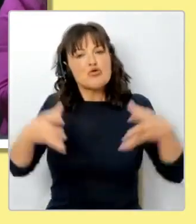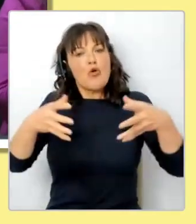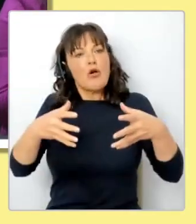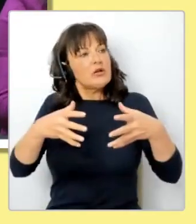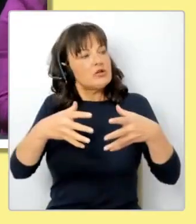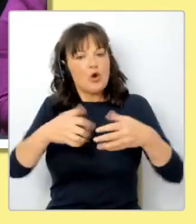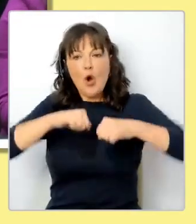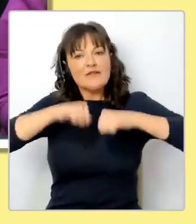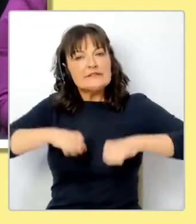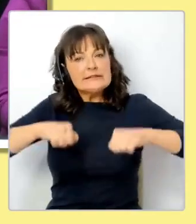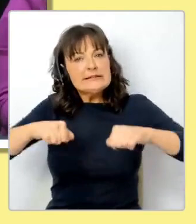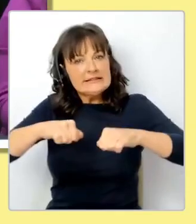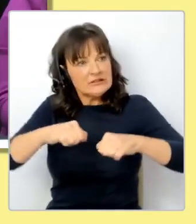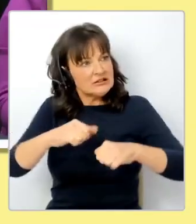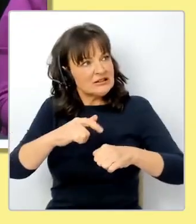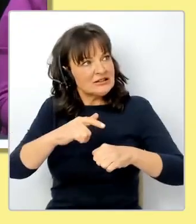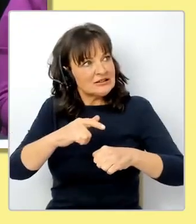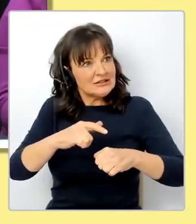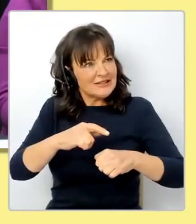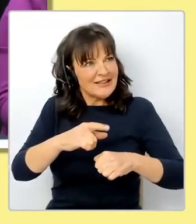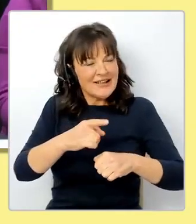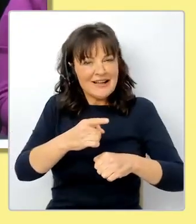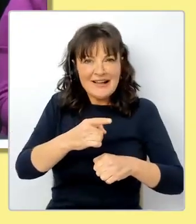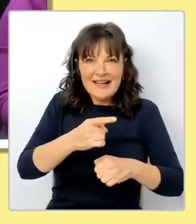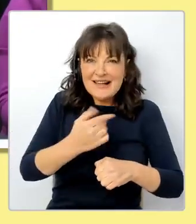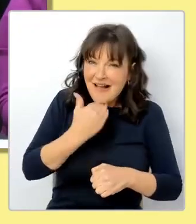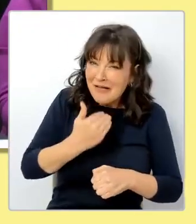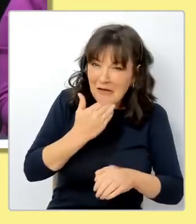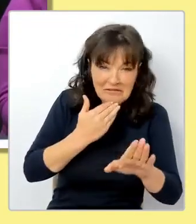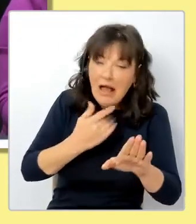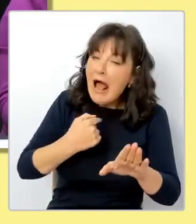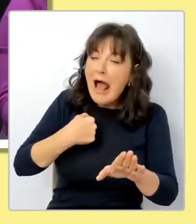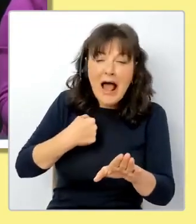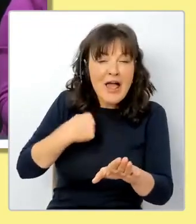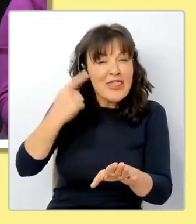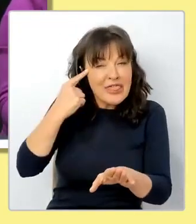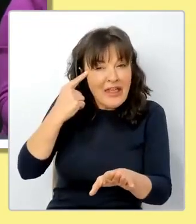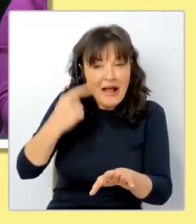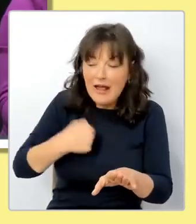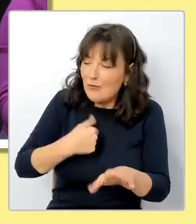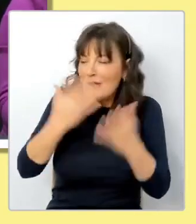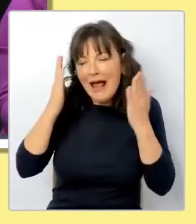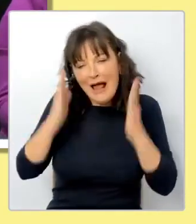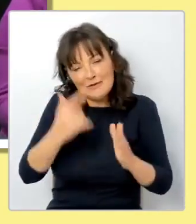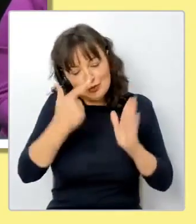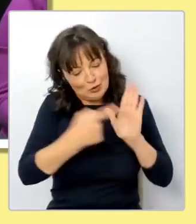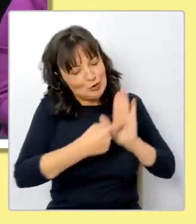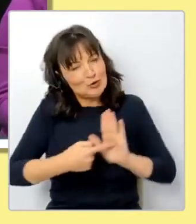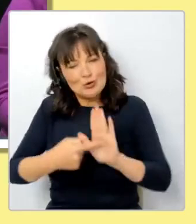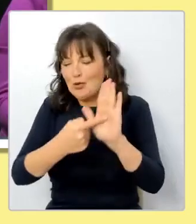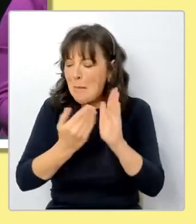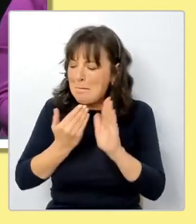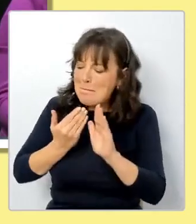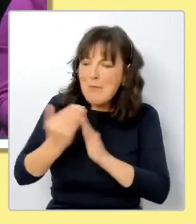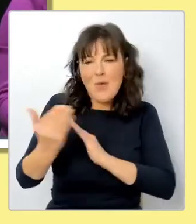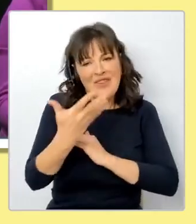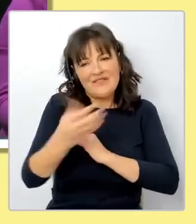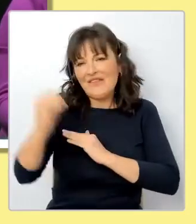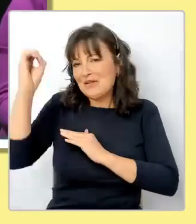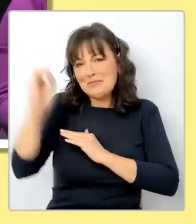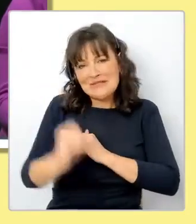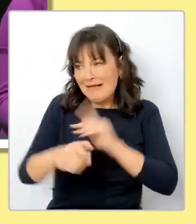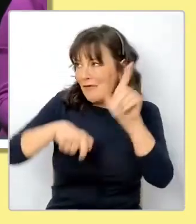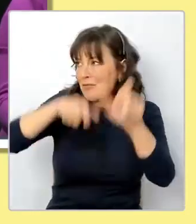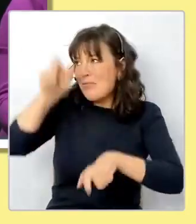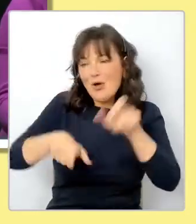any independence movement will be taken seriously if we don't demonstrate that we have more than 50% of the population behind us.